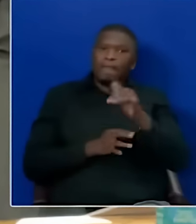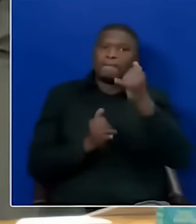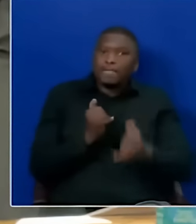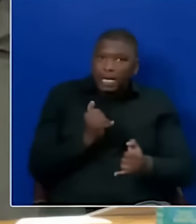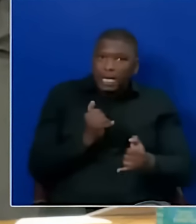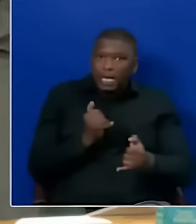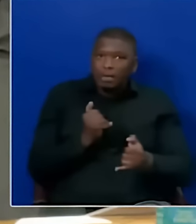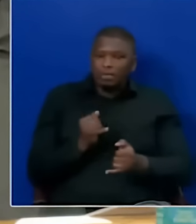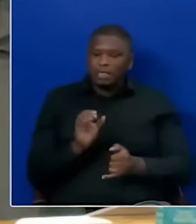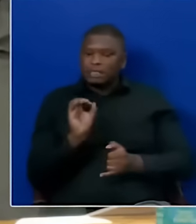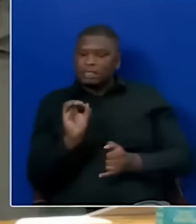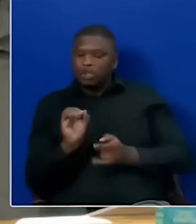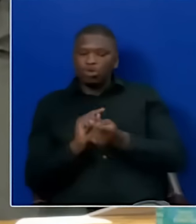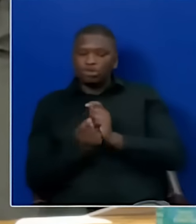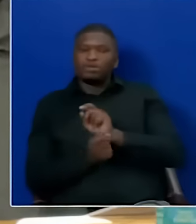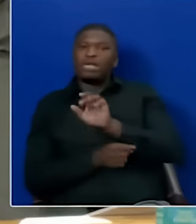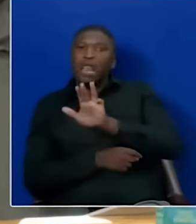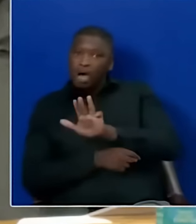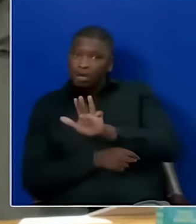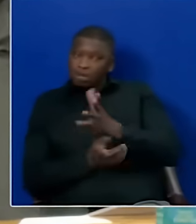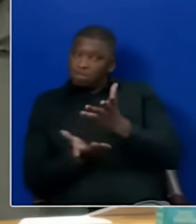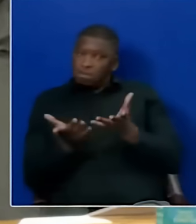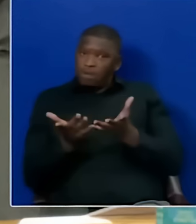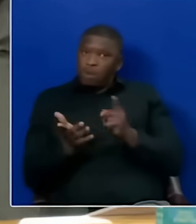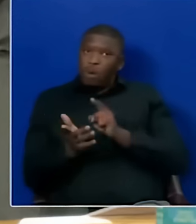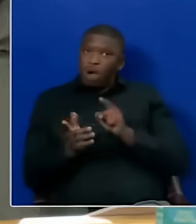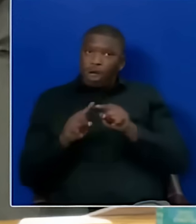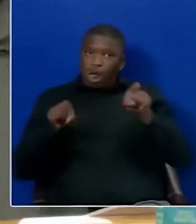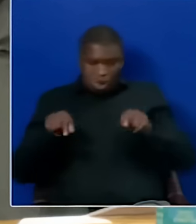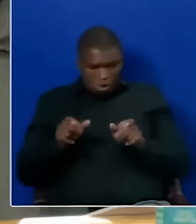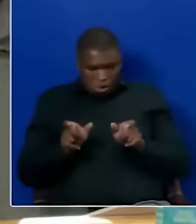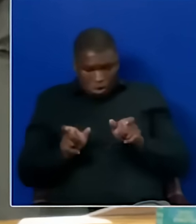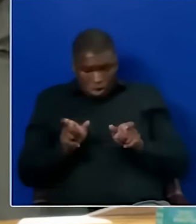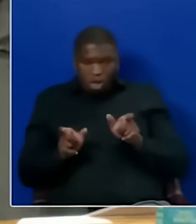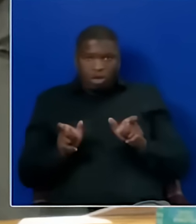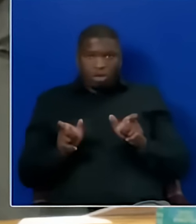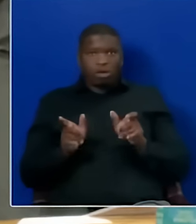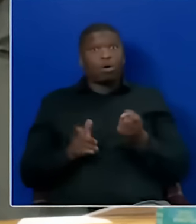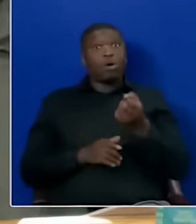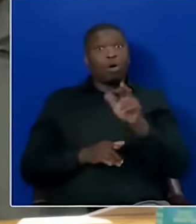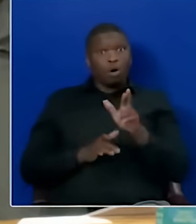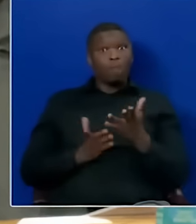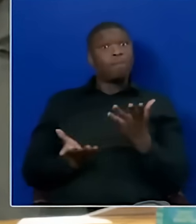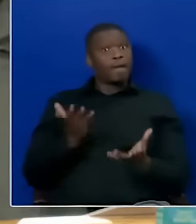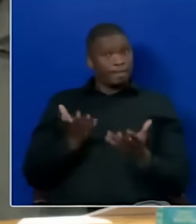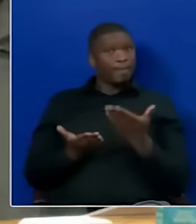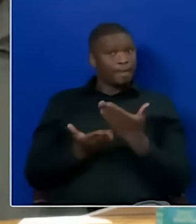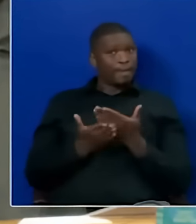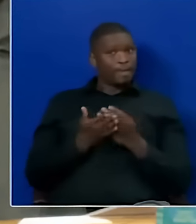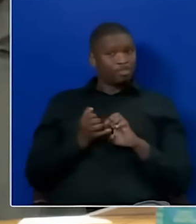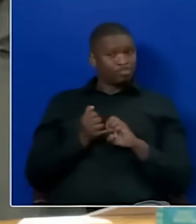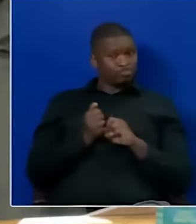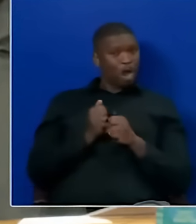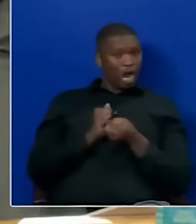on the keyboard. But it may also have been a quite sophisticated attempt to sabotage the